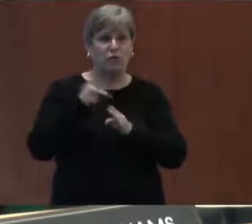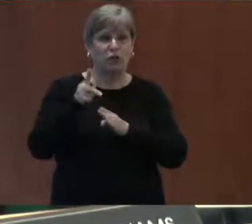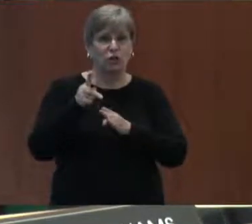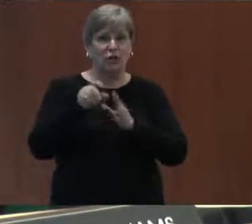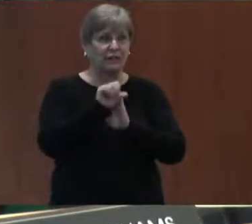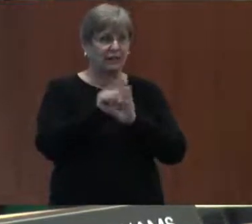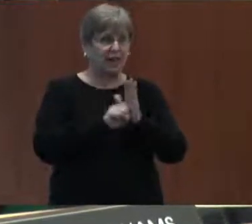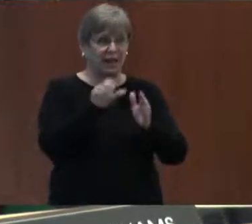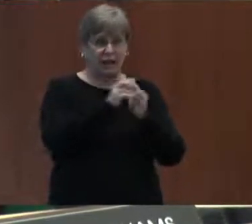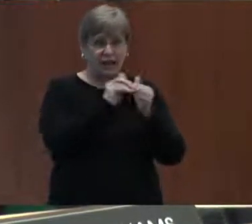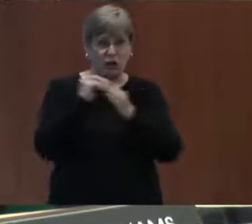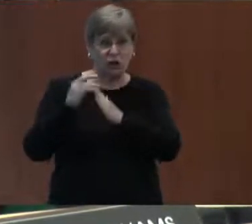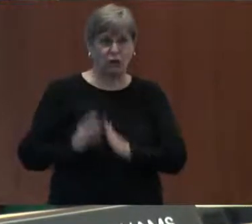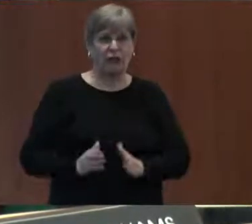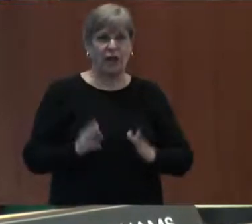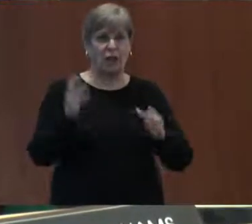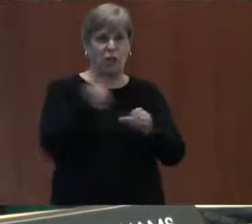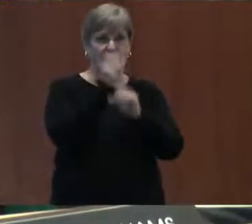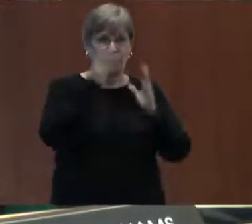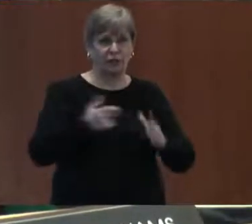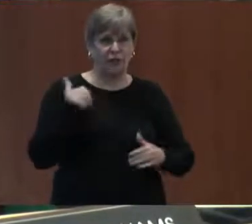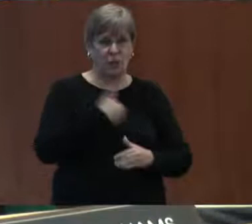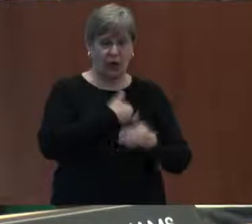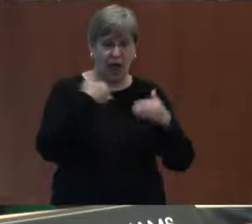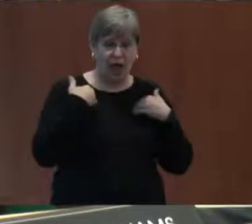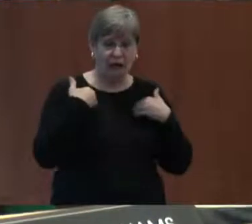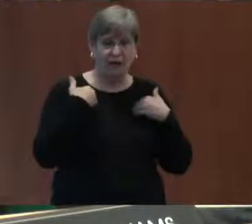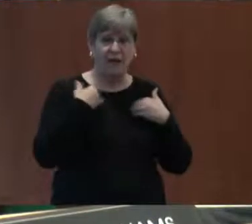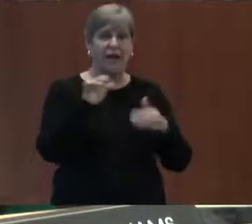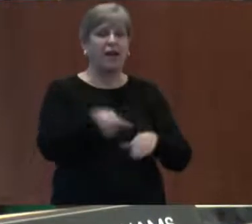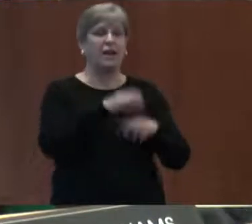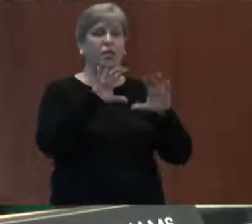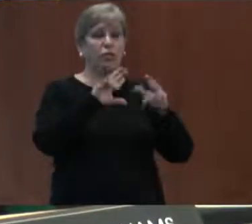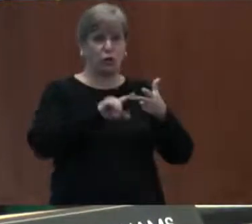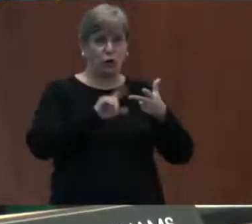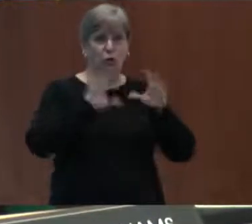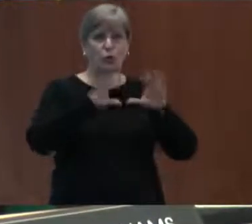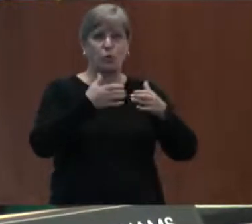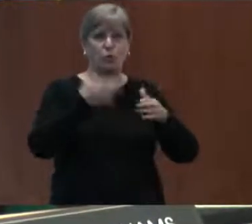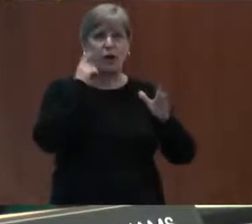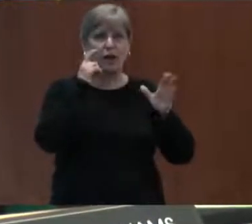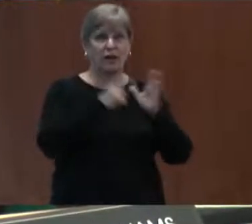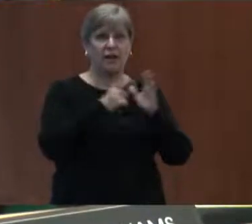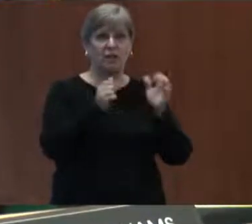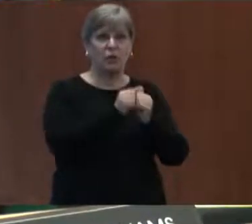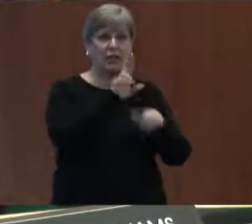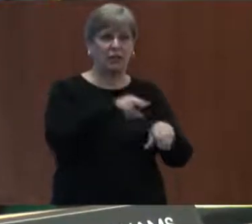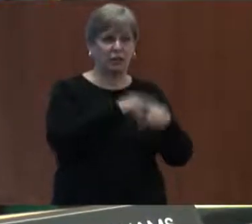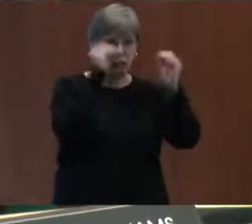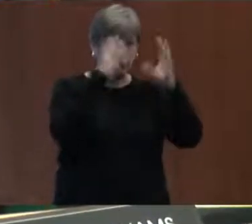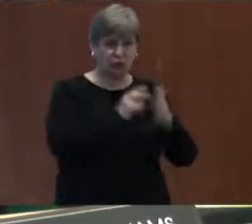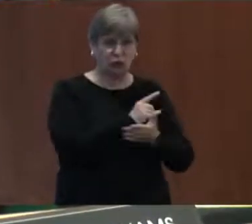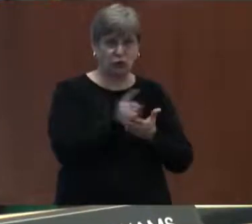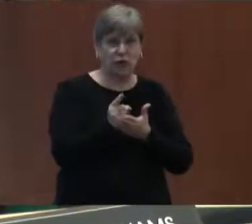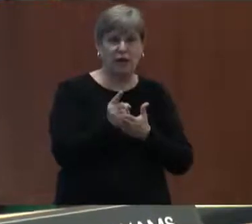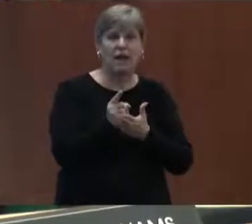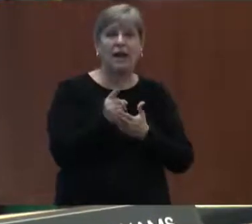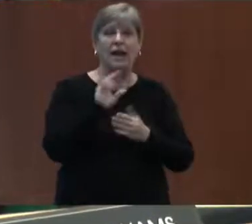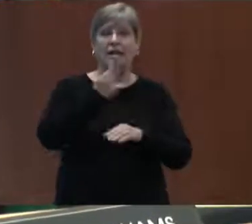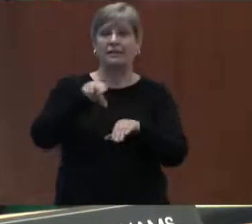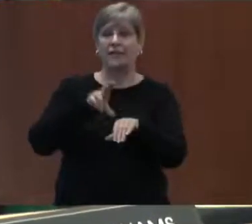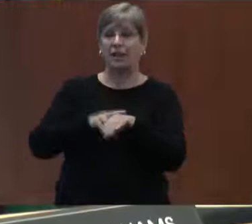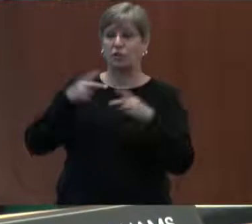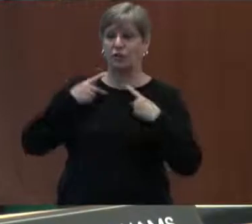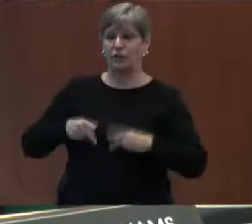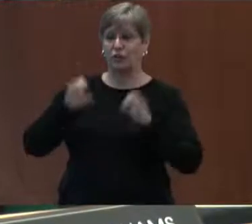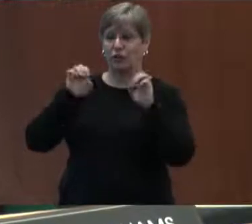leaders winners that we had. And another group that's being recognized along with National Teachers Week is National